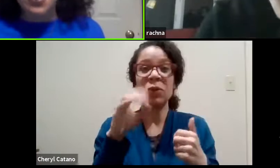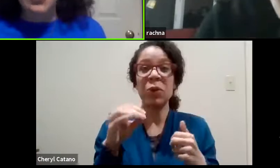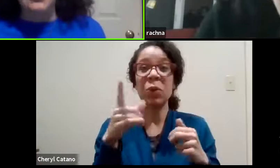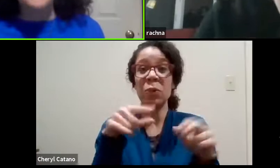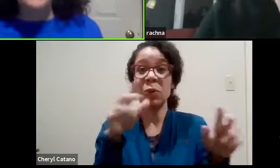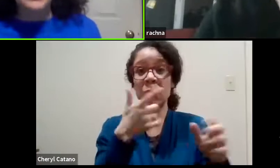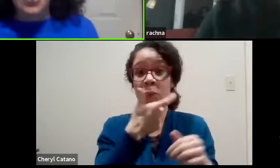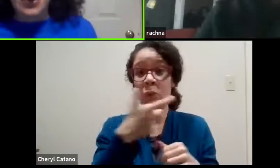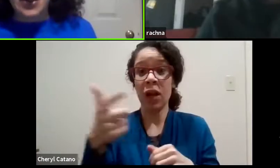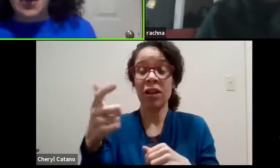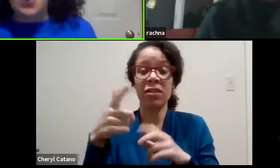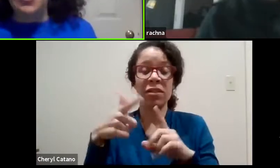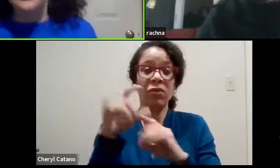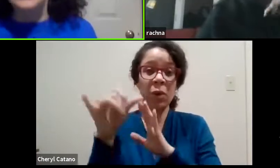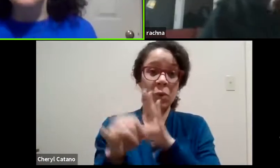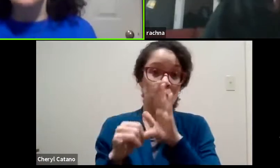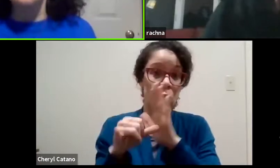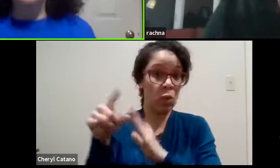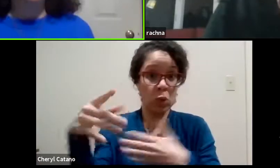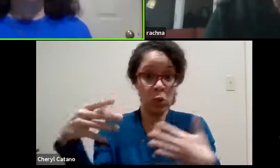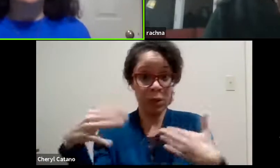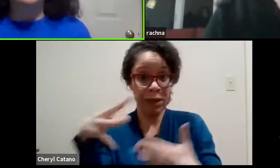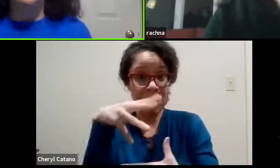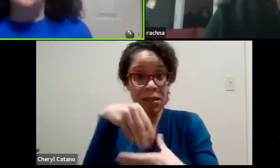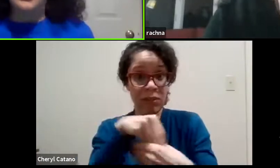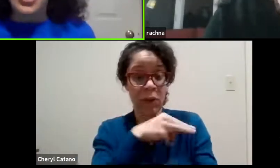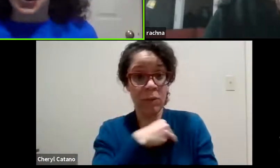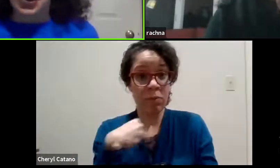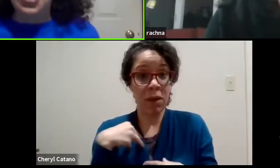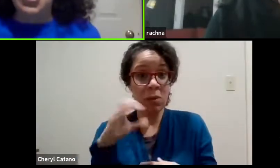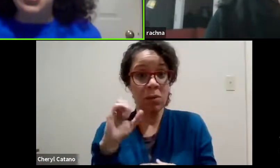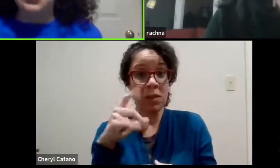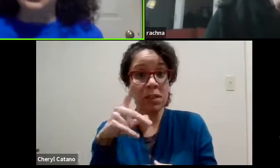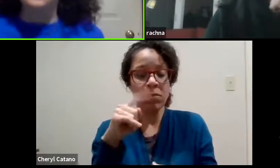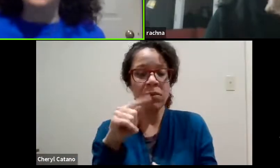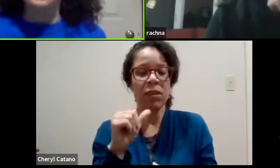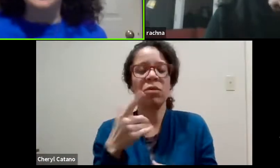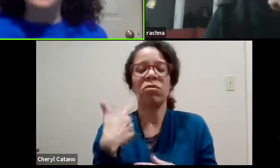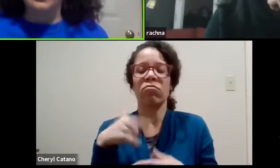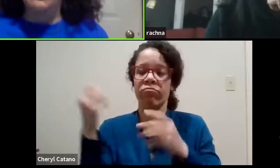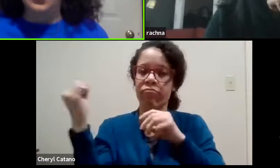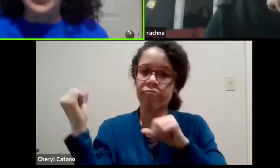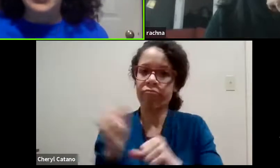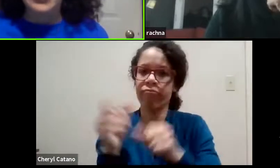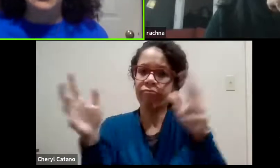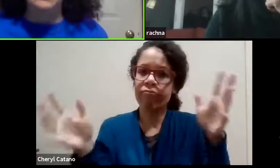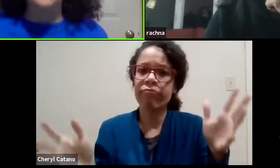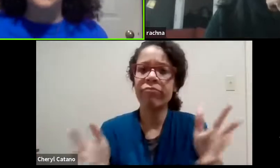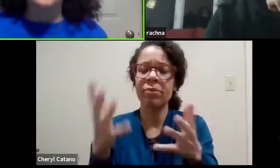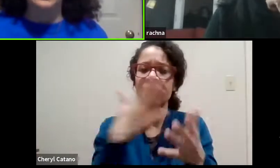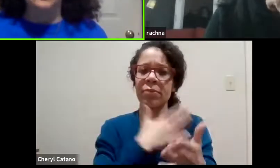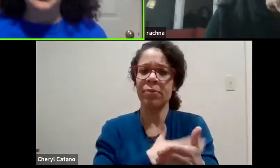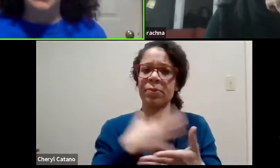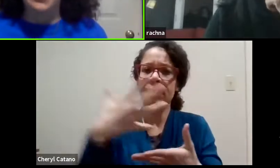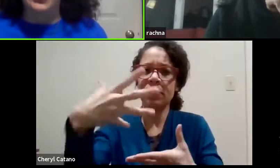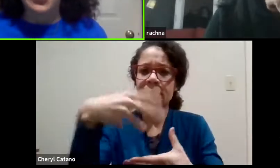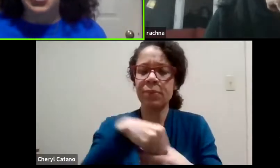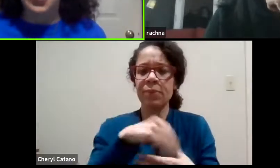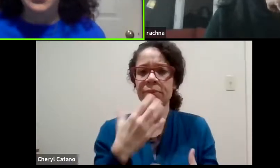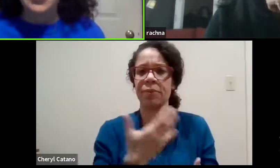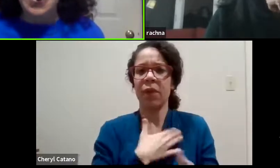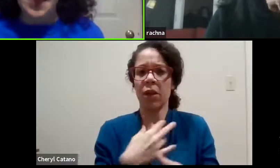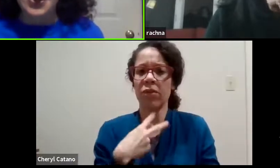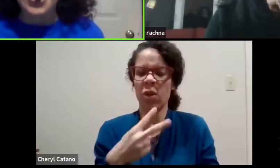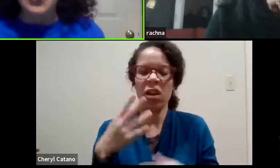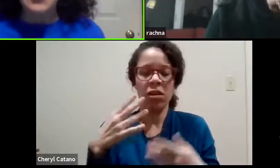on YouTube, um, who is not a member of SEPTA, we strongly encourage you to join our voice. Um, there's always power